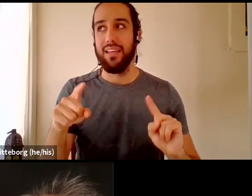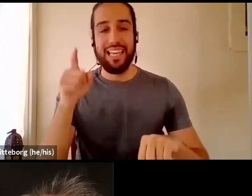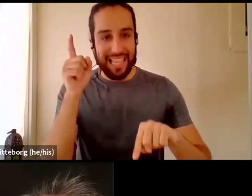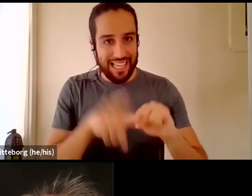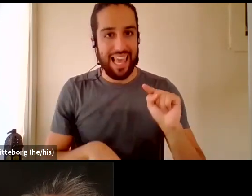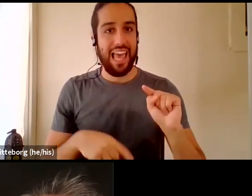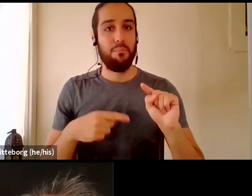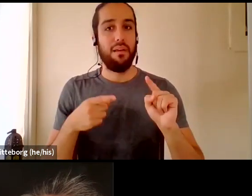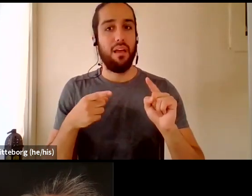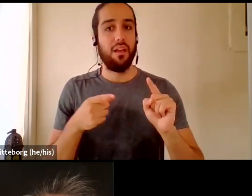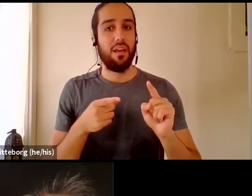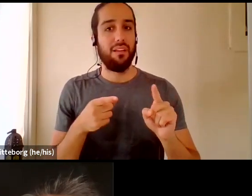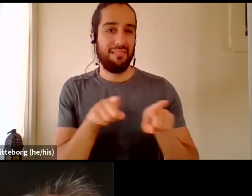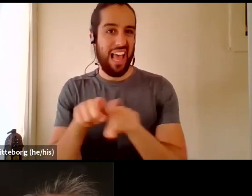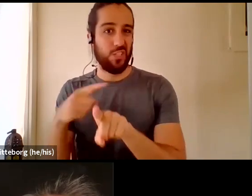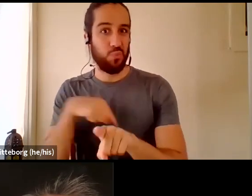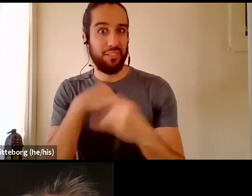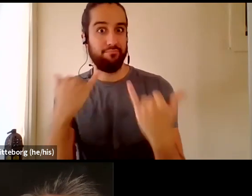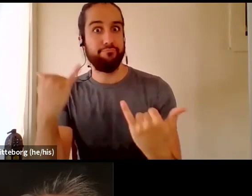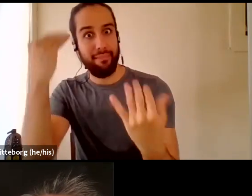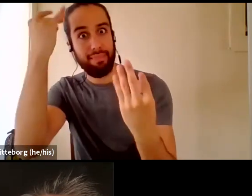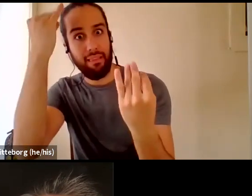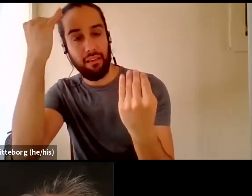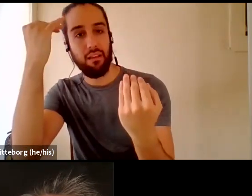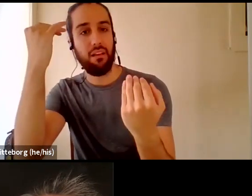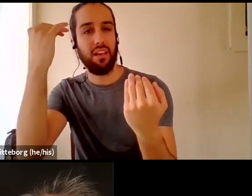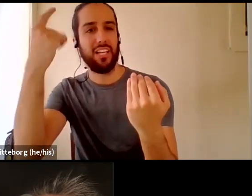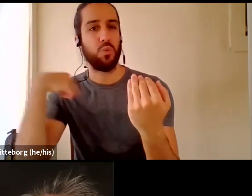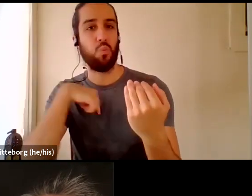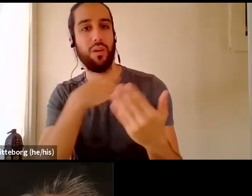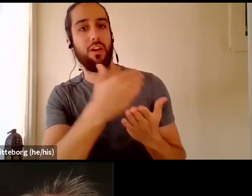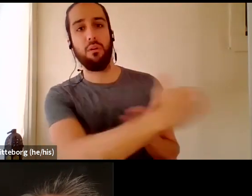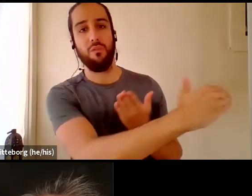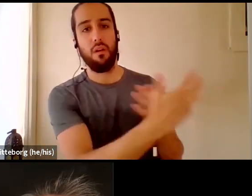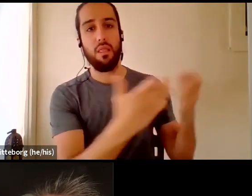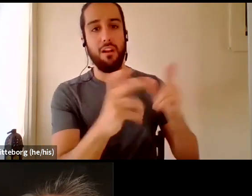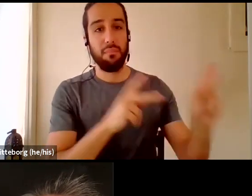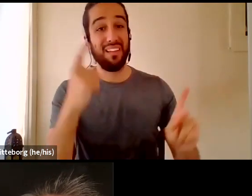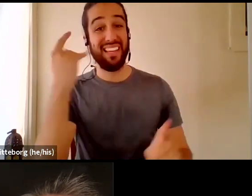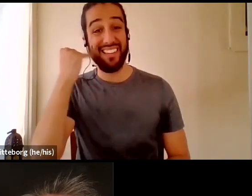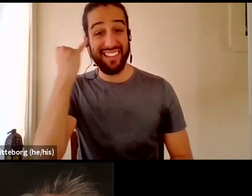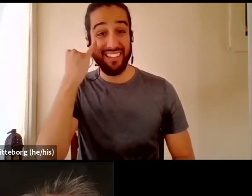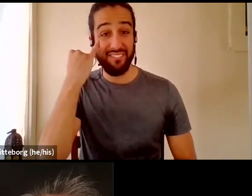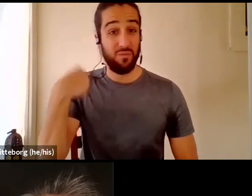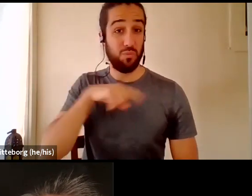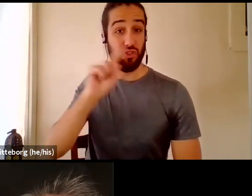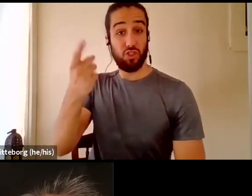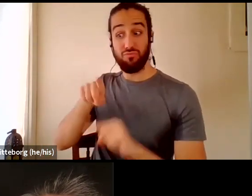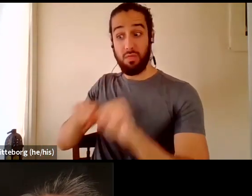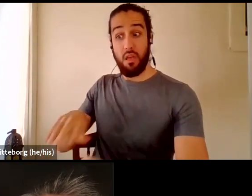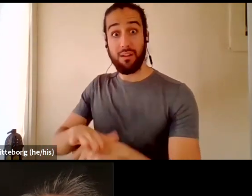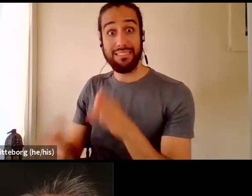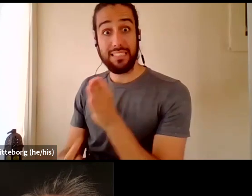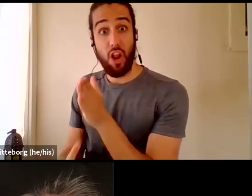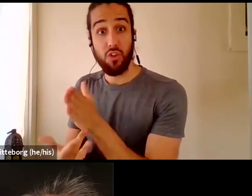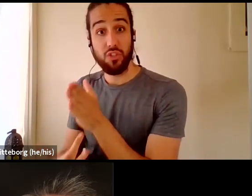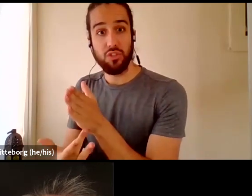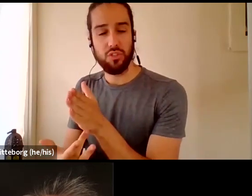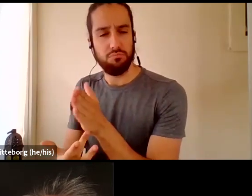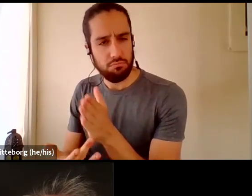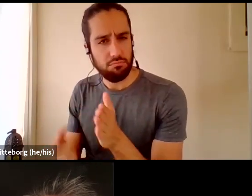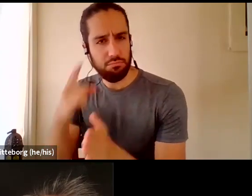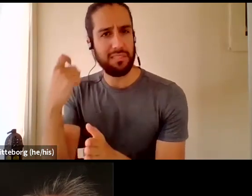a lot of people out if we just rely upon technology. Because for us, our elders